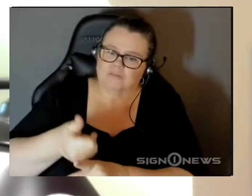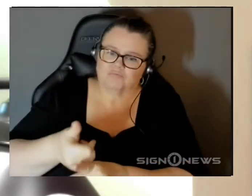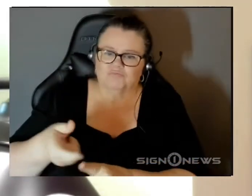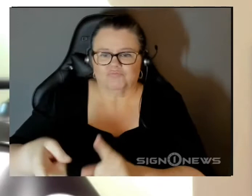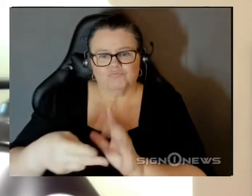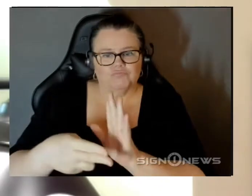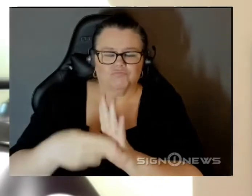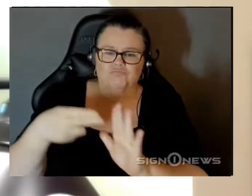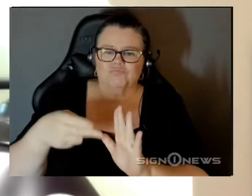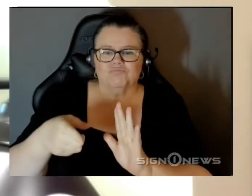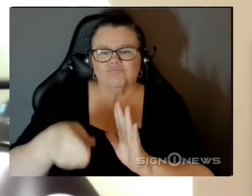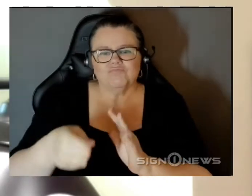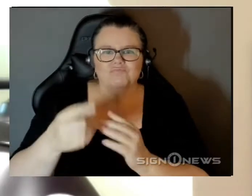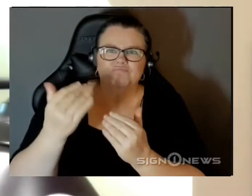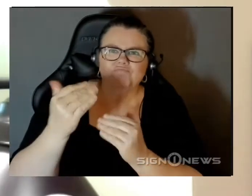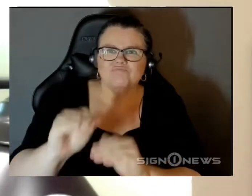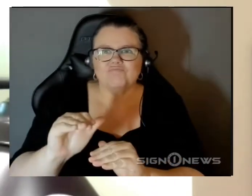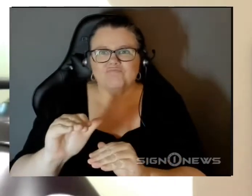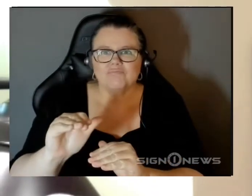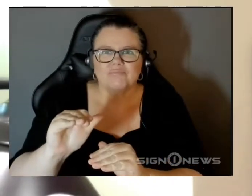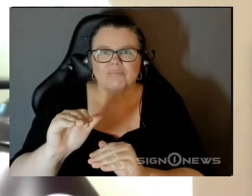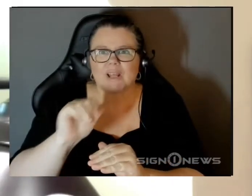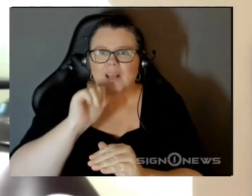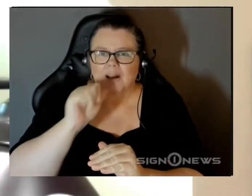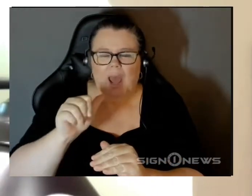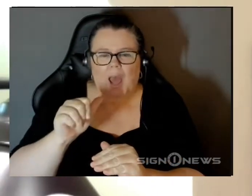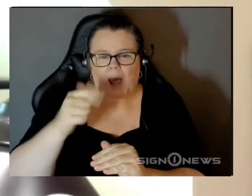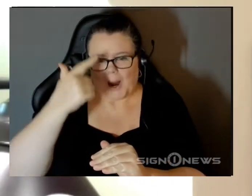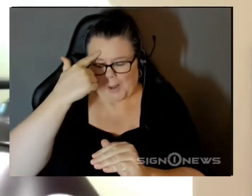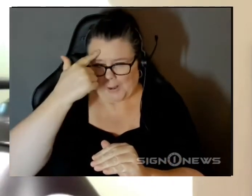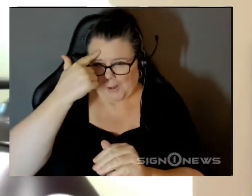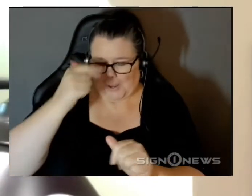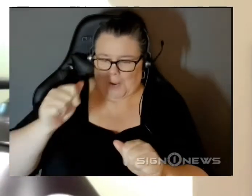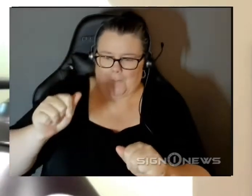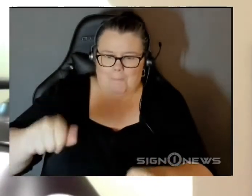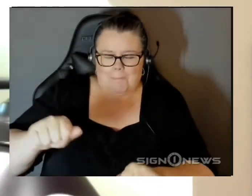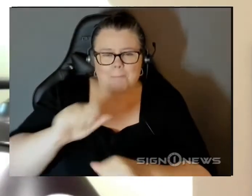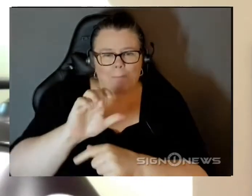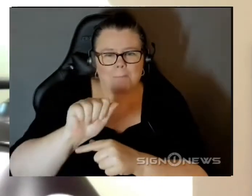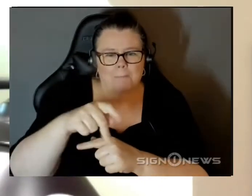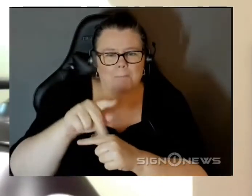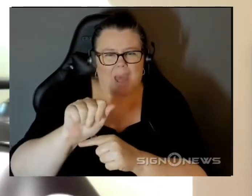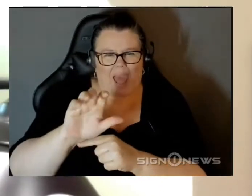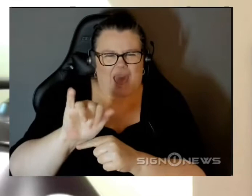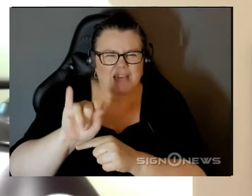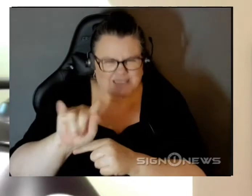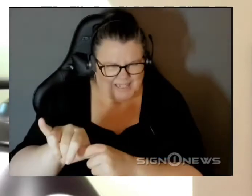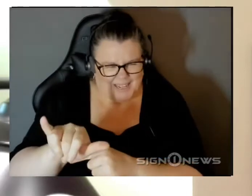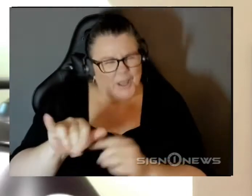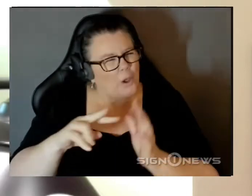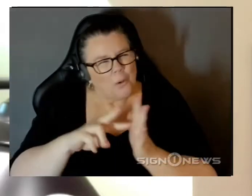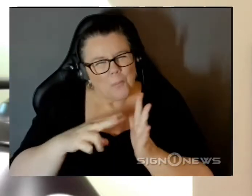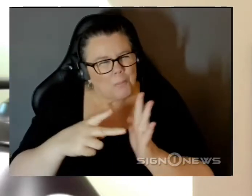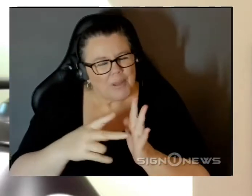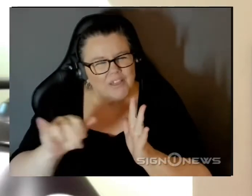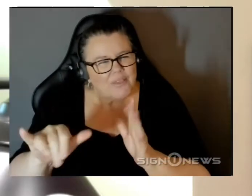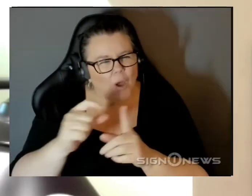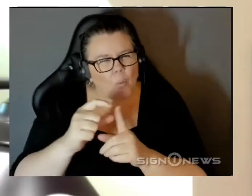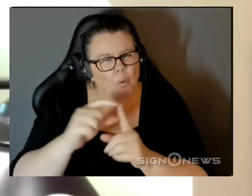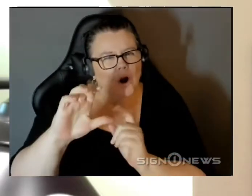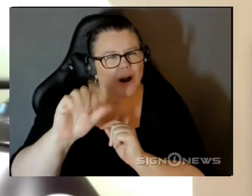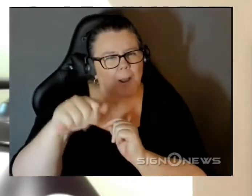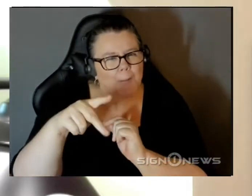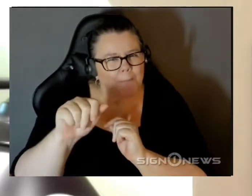capacity. Just to make that just simplify plain language, like what does capacity mean and